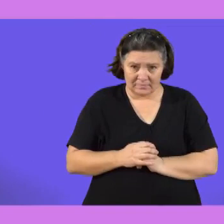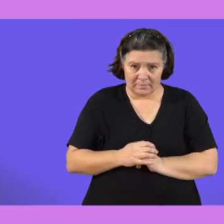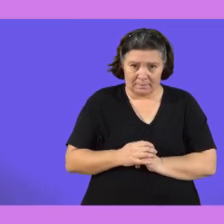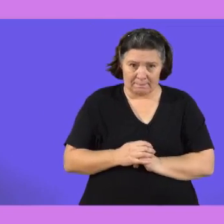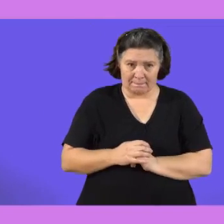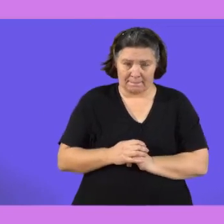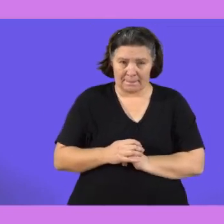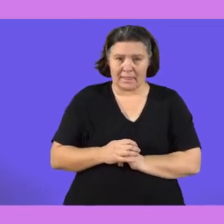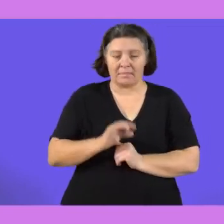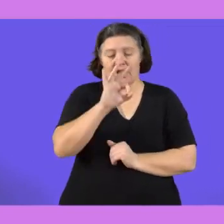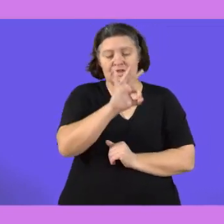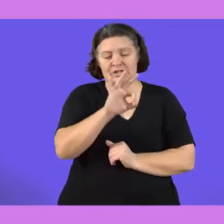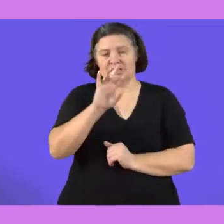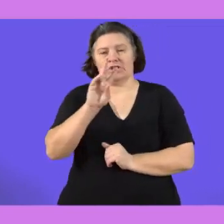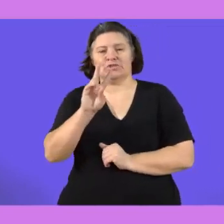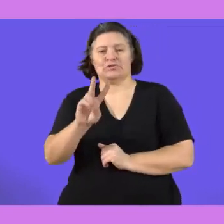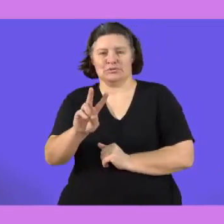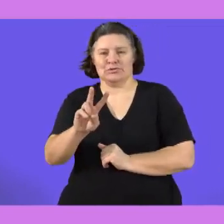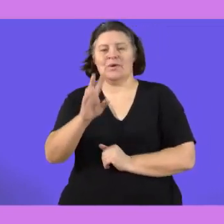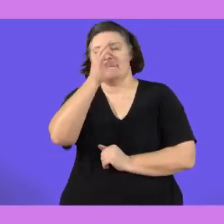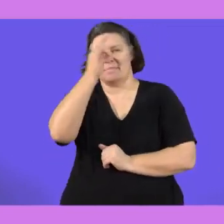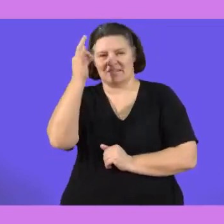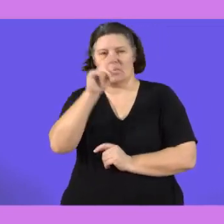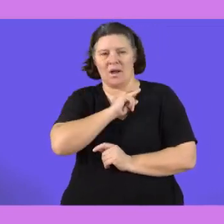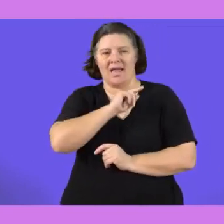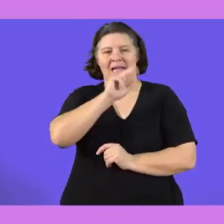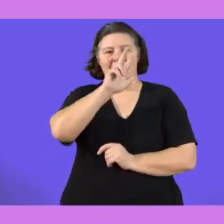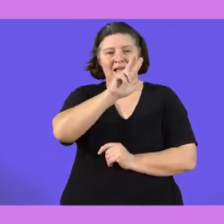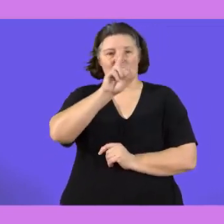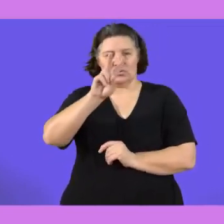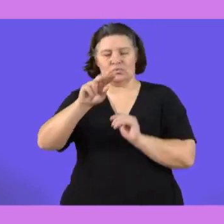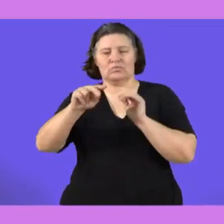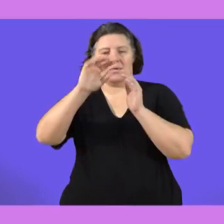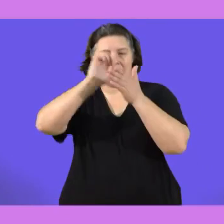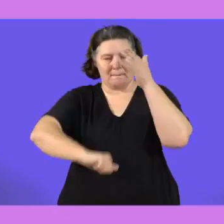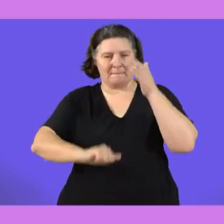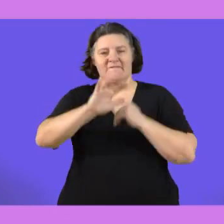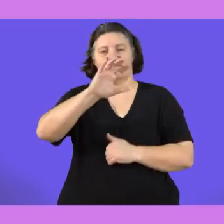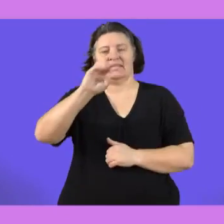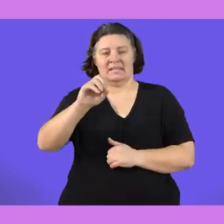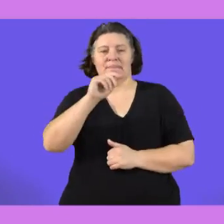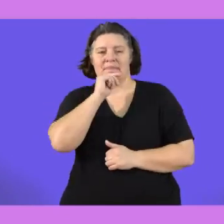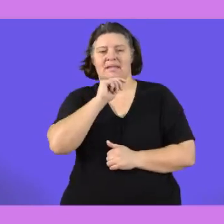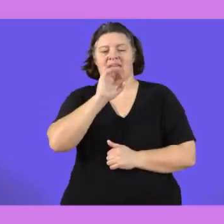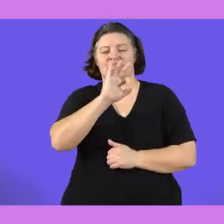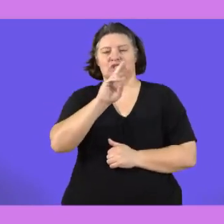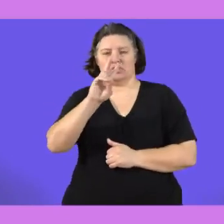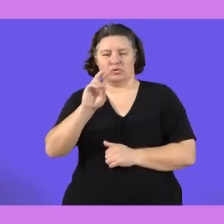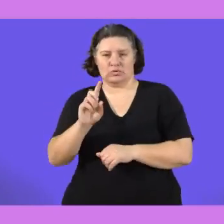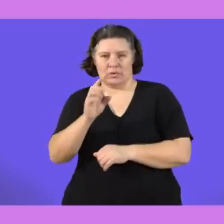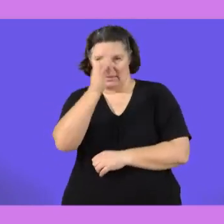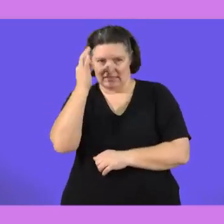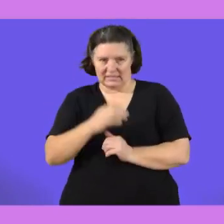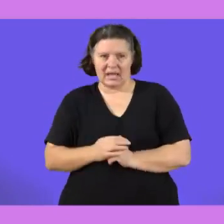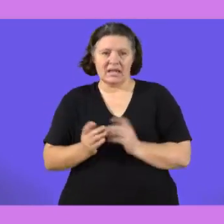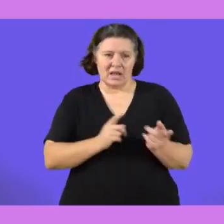answer of 32, and that's 32 minutes. I hope that makes sense. And then lastly, 5 hours minus 4